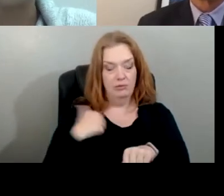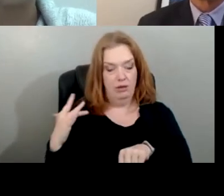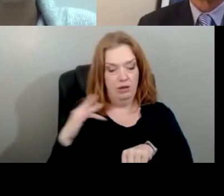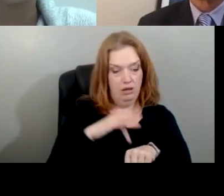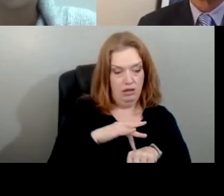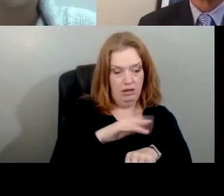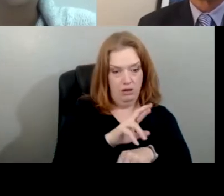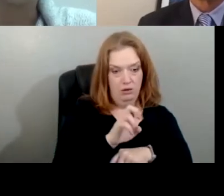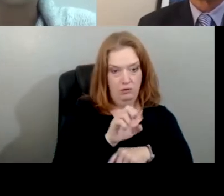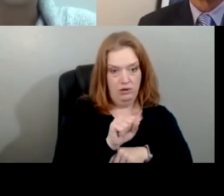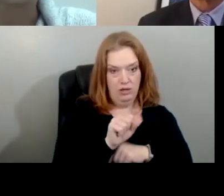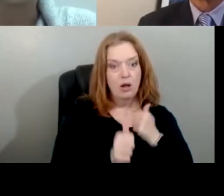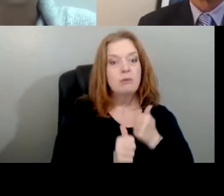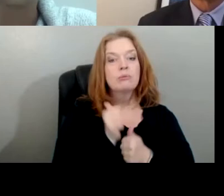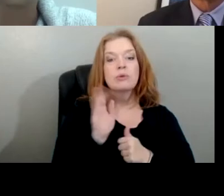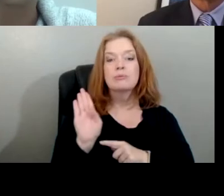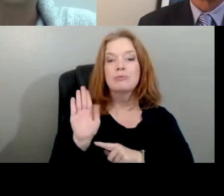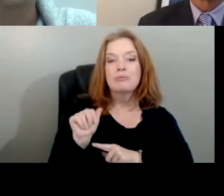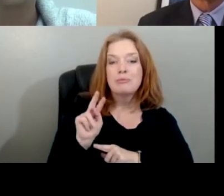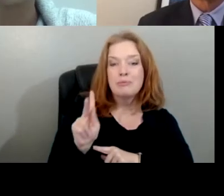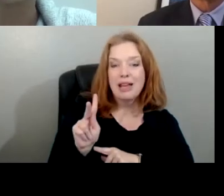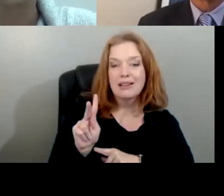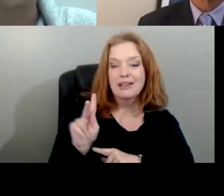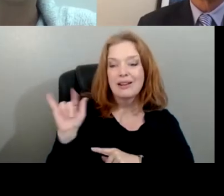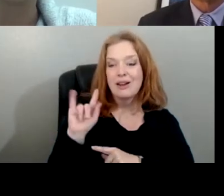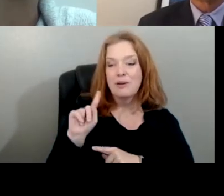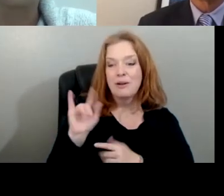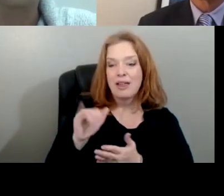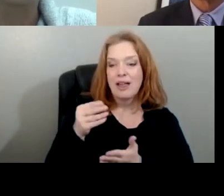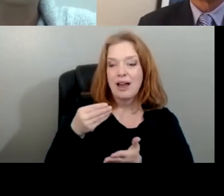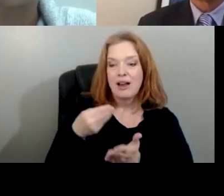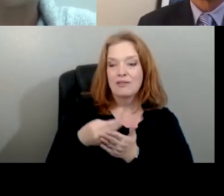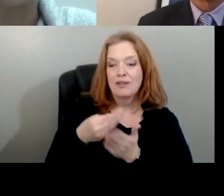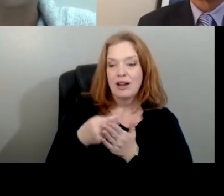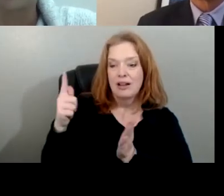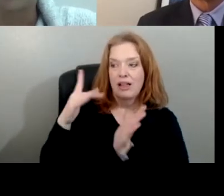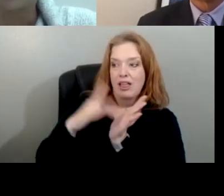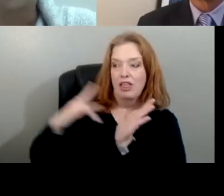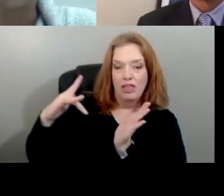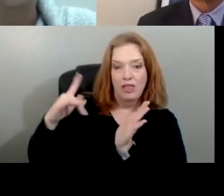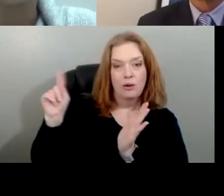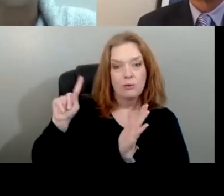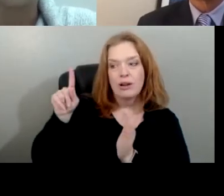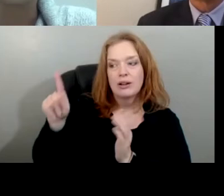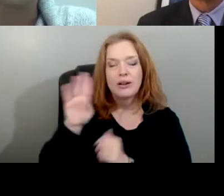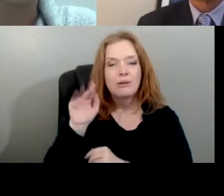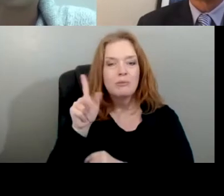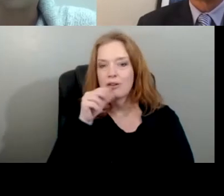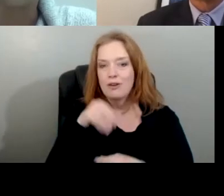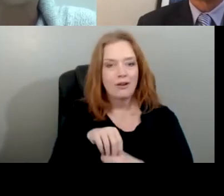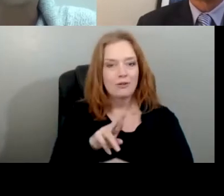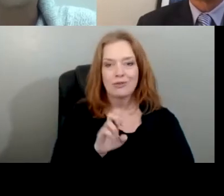our banks or the financial corporations are outside of the reservation. So that basically means that